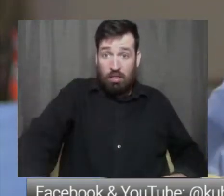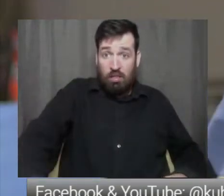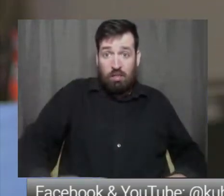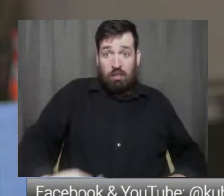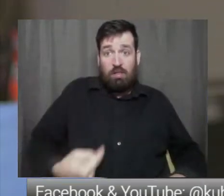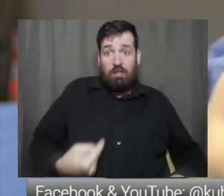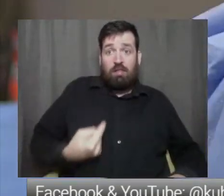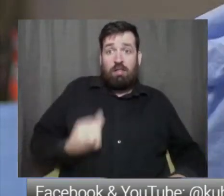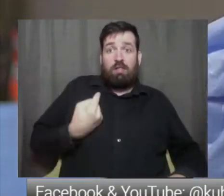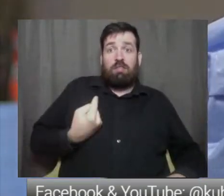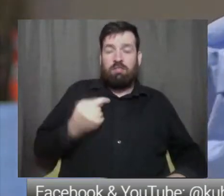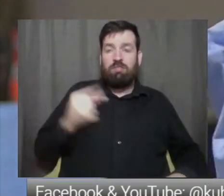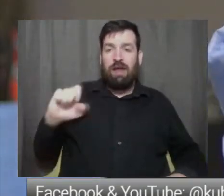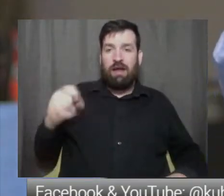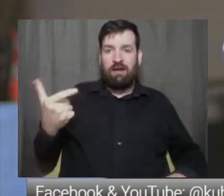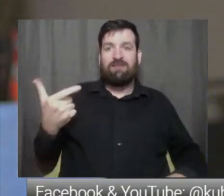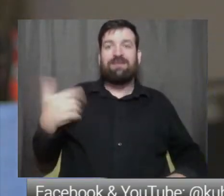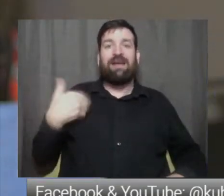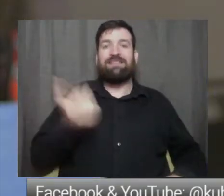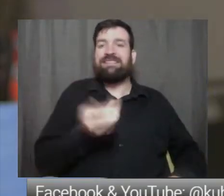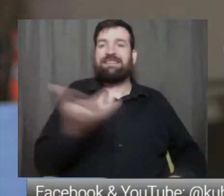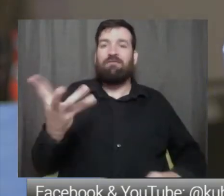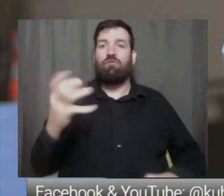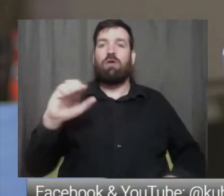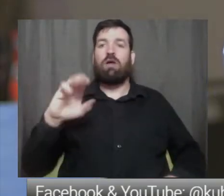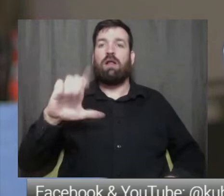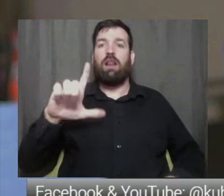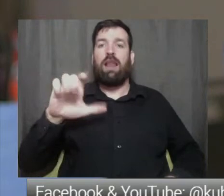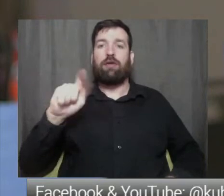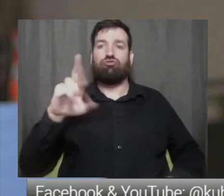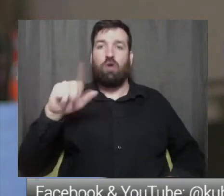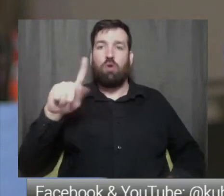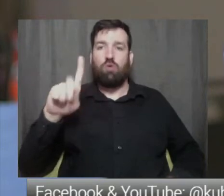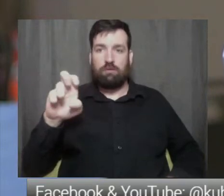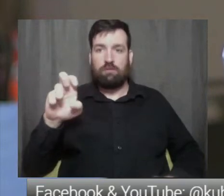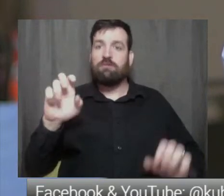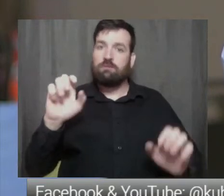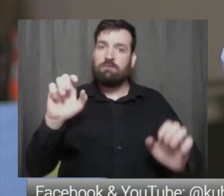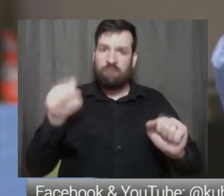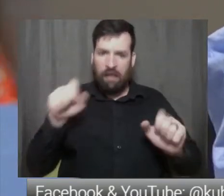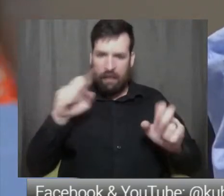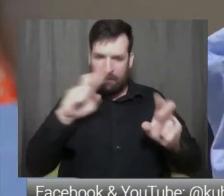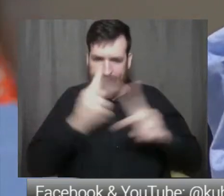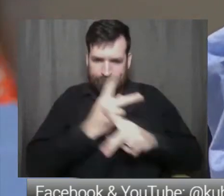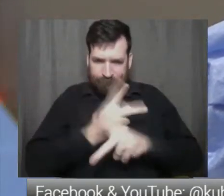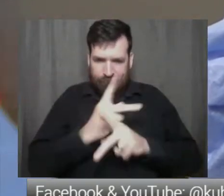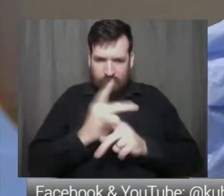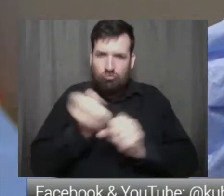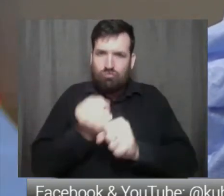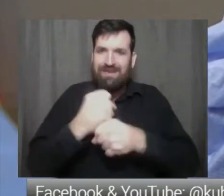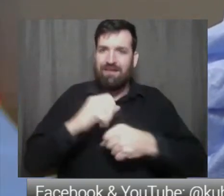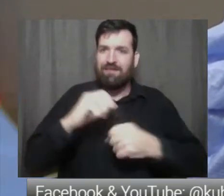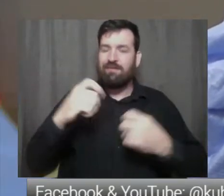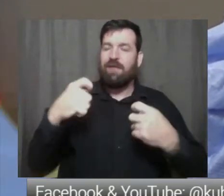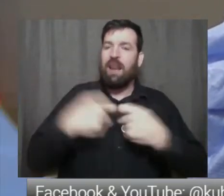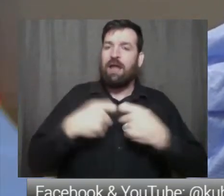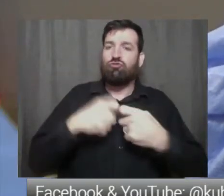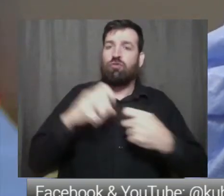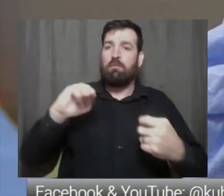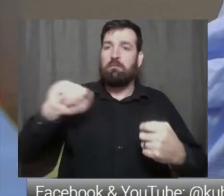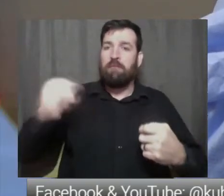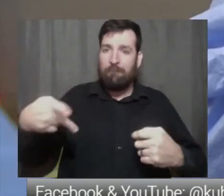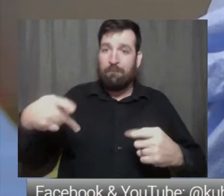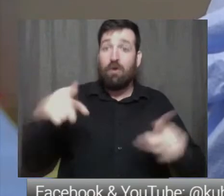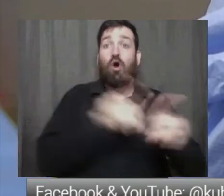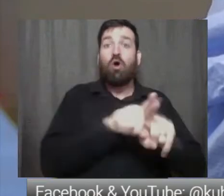has multiple electrodes on it and lets us create an electrical map of the heart as well as an anatomic shell to